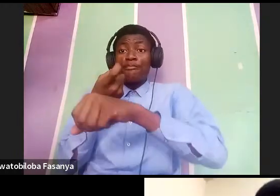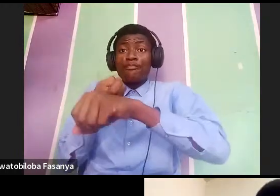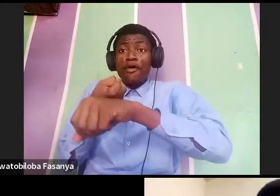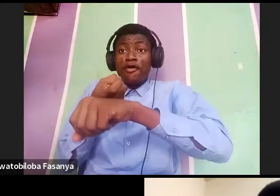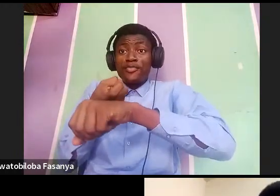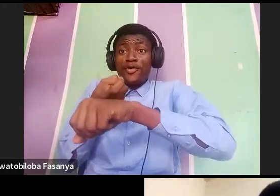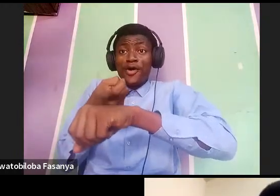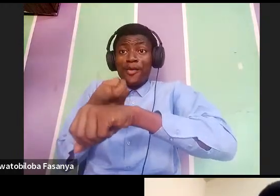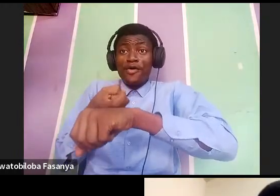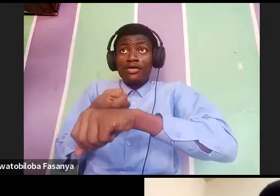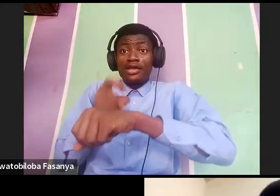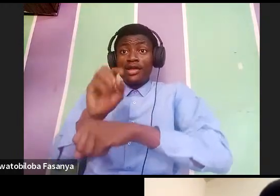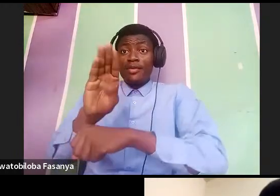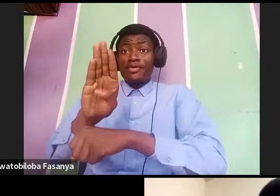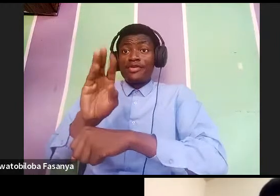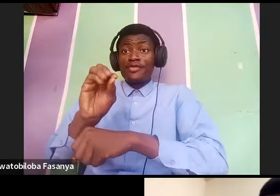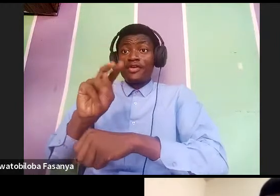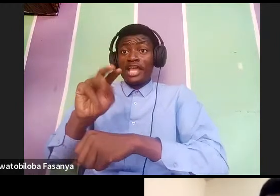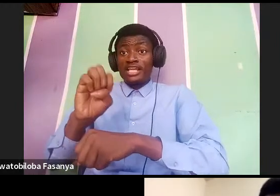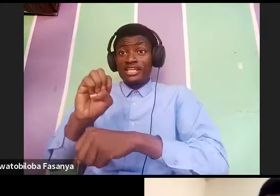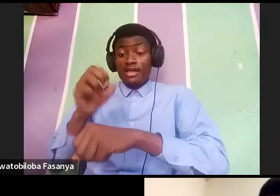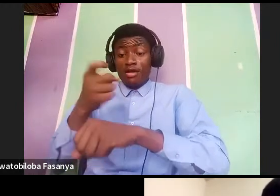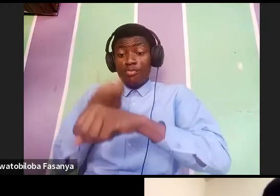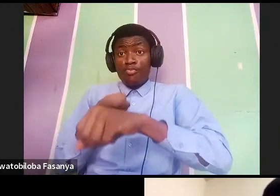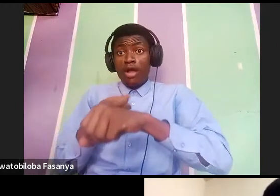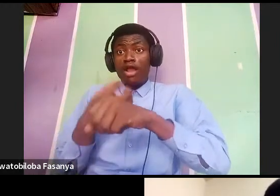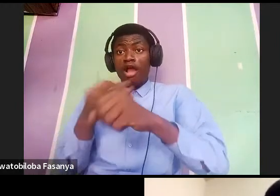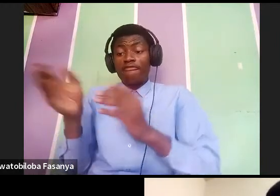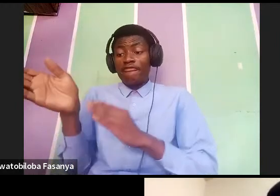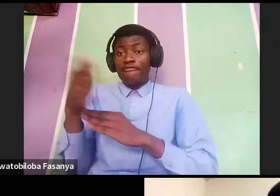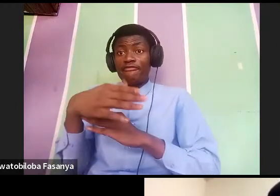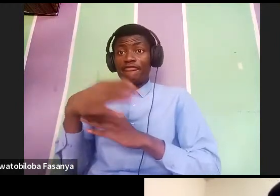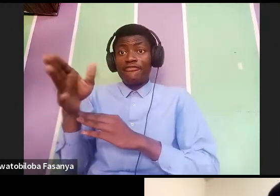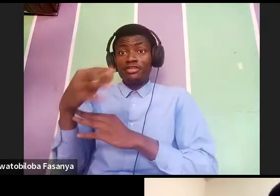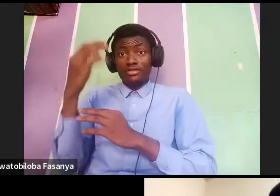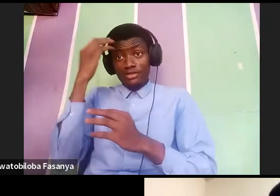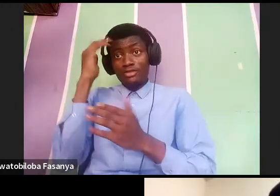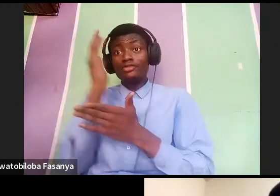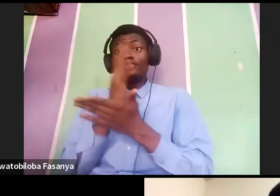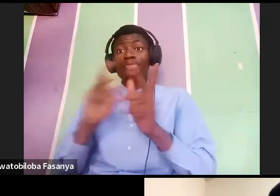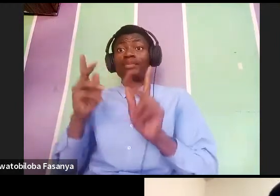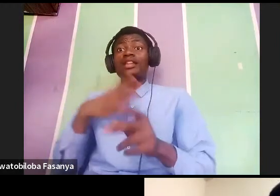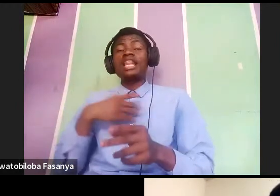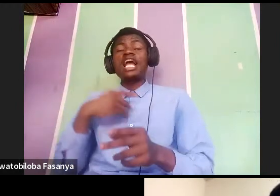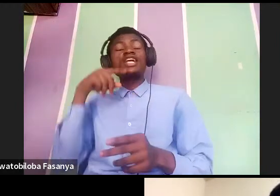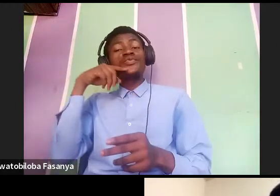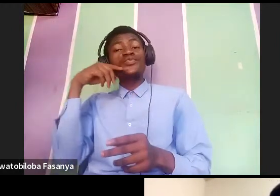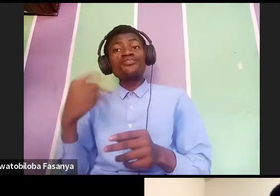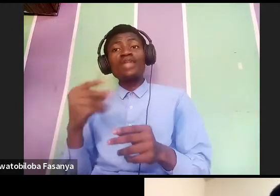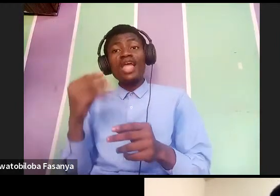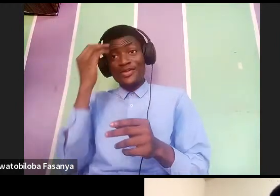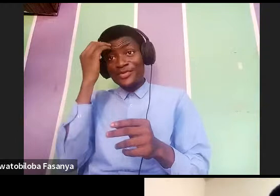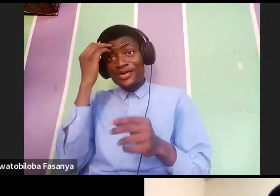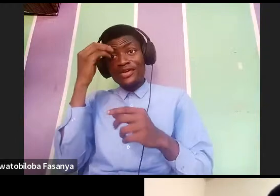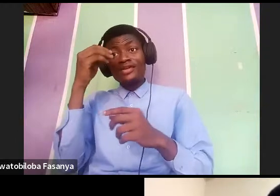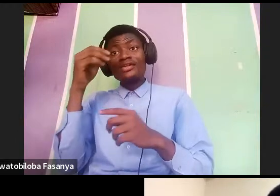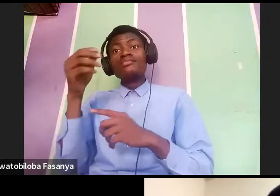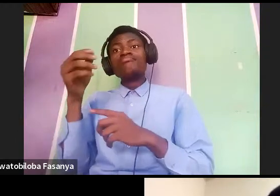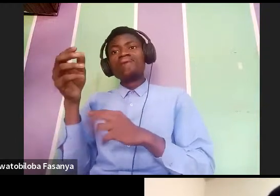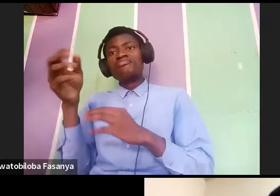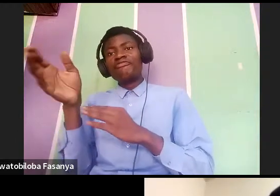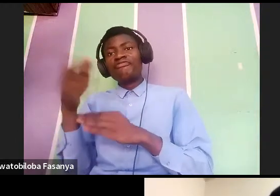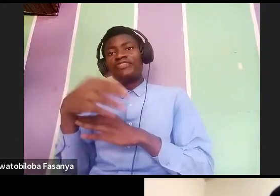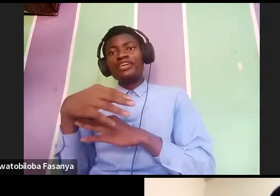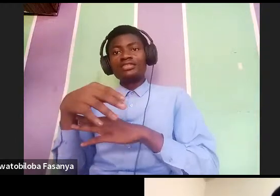fish. Of course, the bones, of course, sometimes it could be missed because it's quite tiny. So in case you are taking swallow, or maybe it has